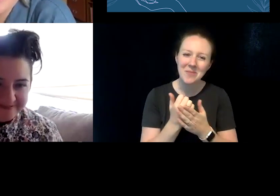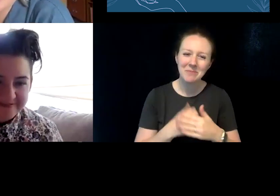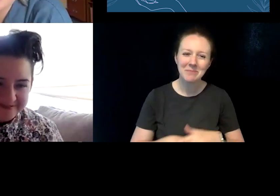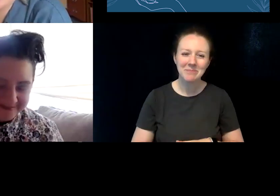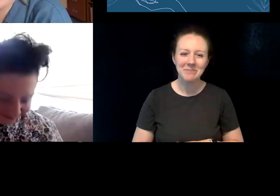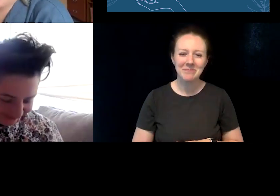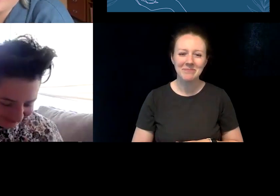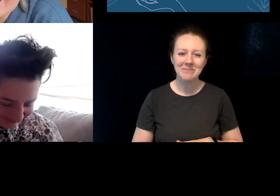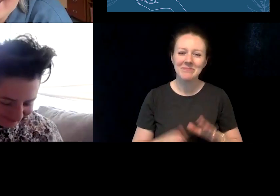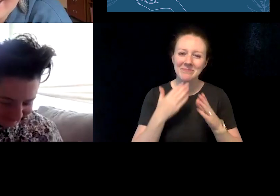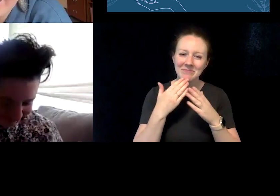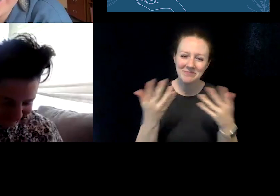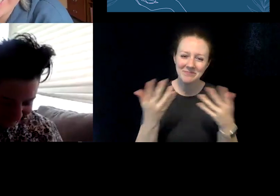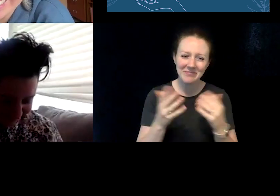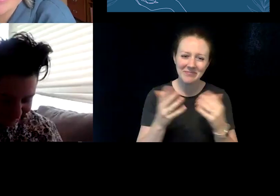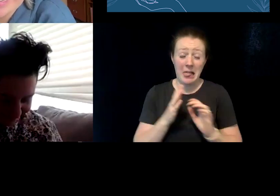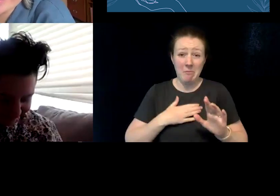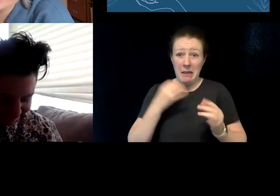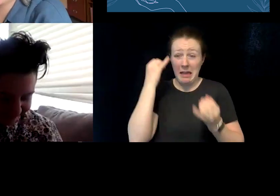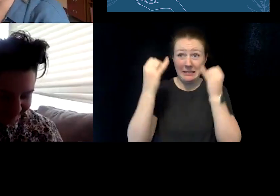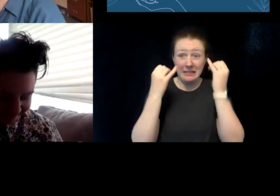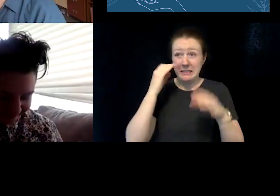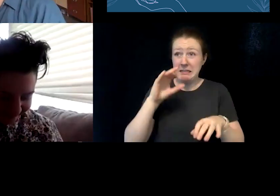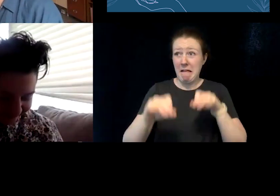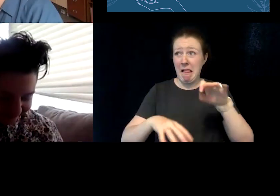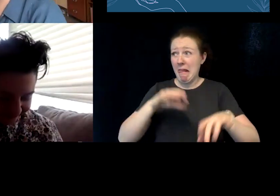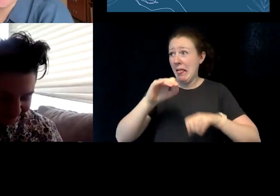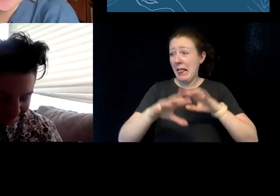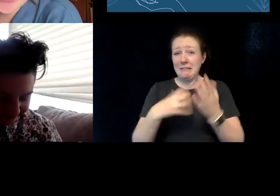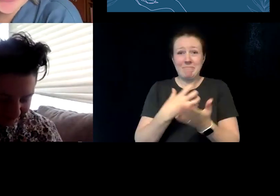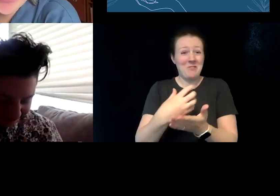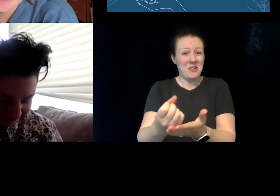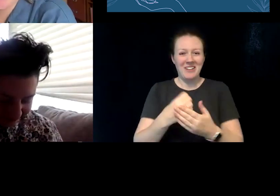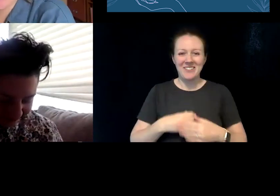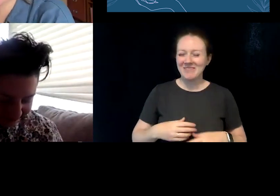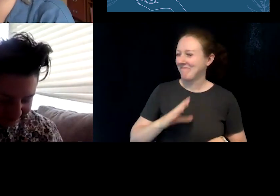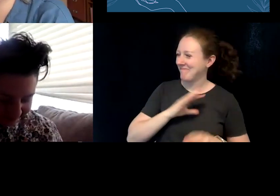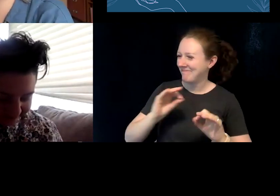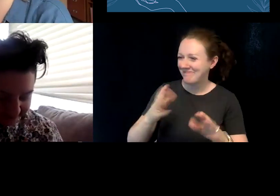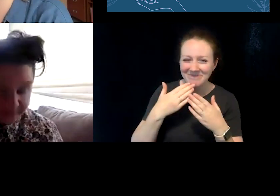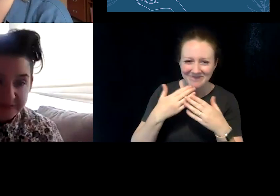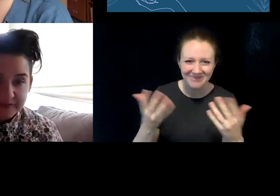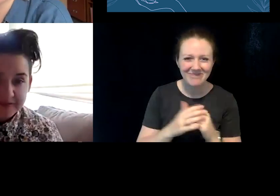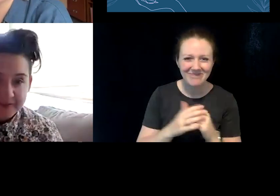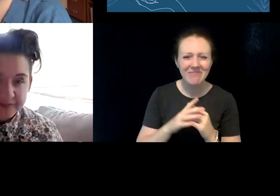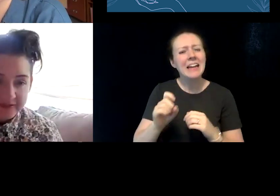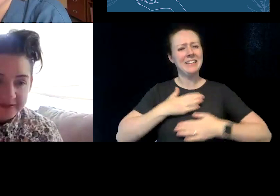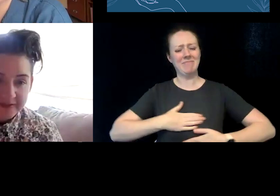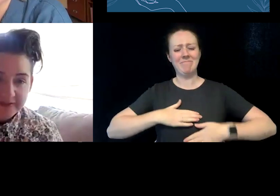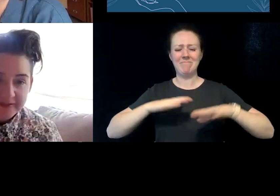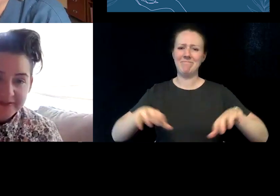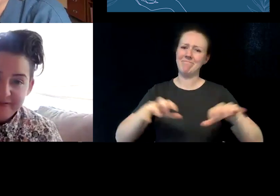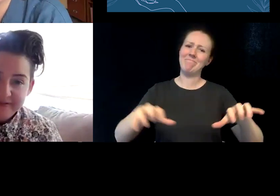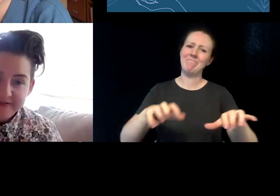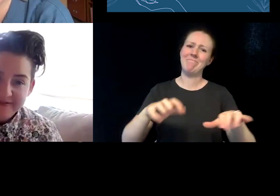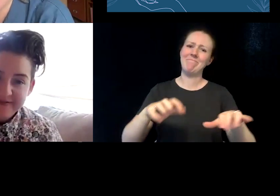now, because I'm running out of yeah. They're all good though. Yeah. They're all good. I need a hobby so bad. Like, if